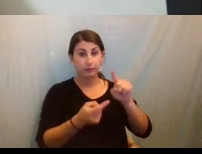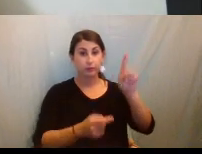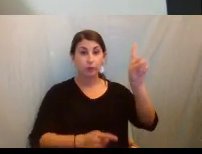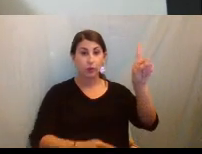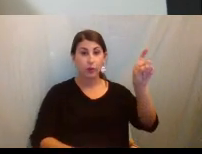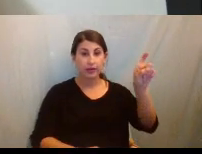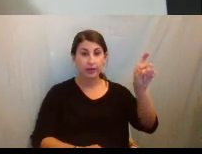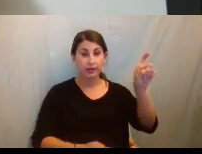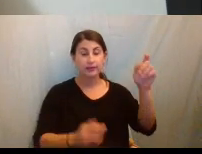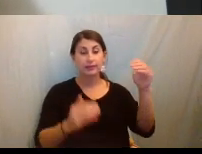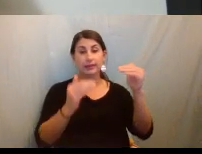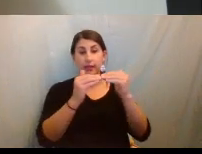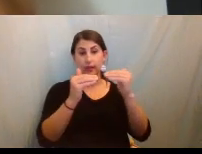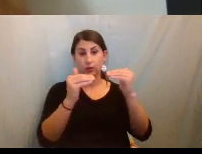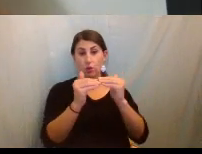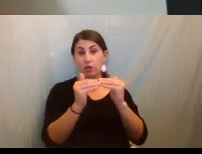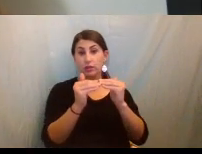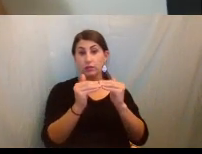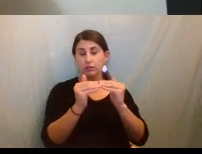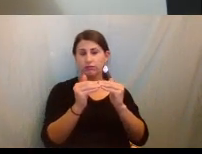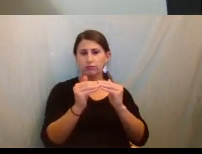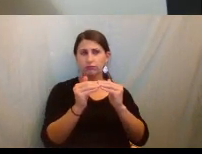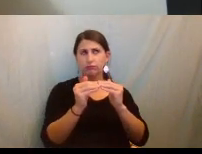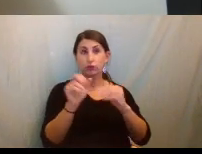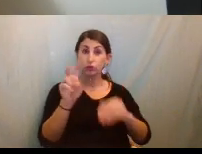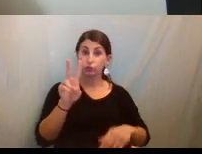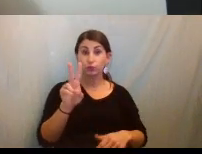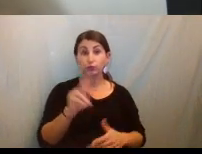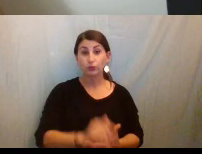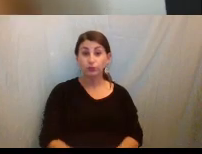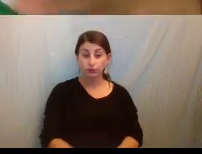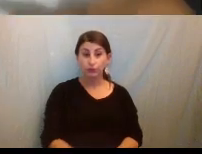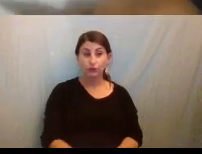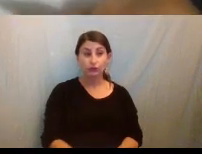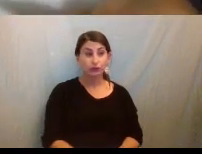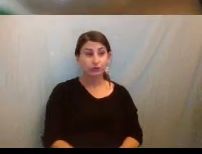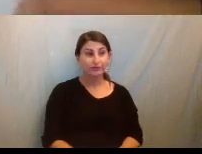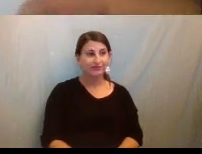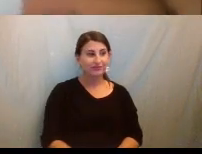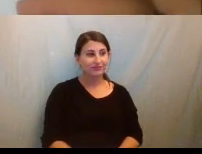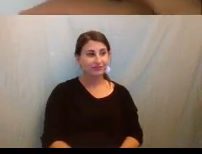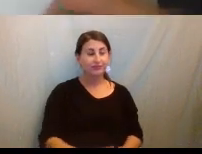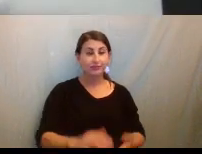simplifies to make 1x. X equals 2.